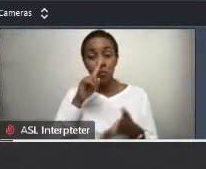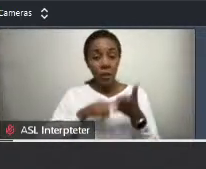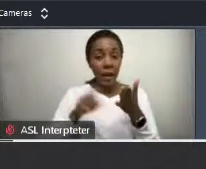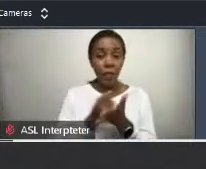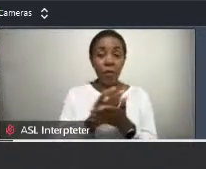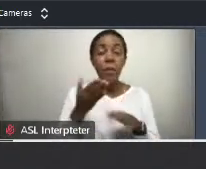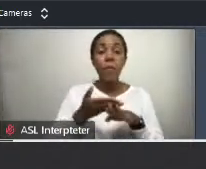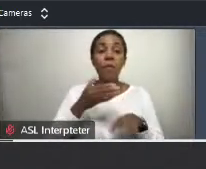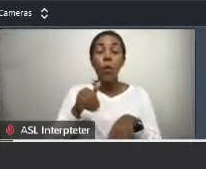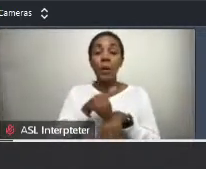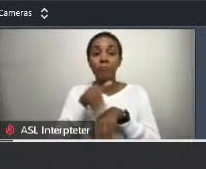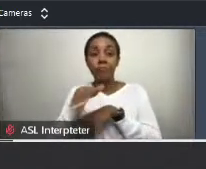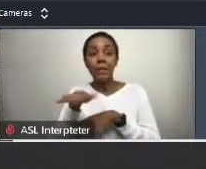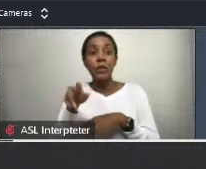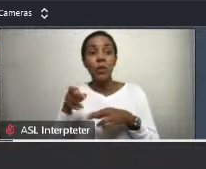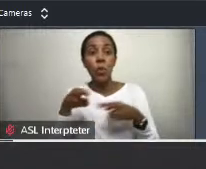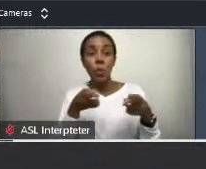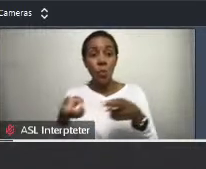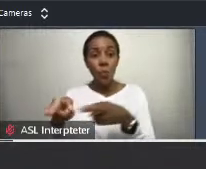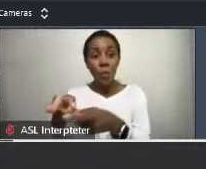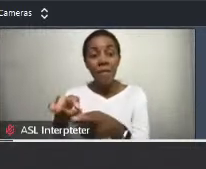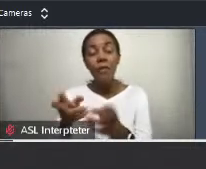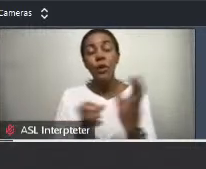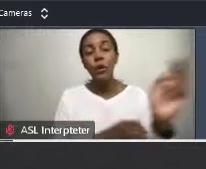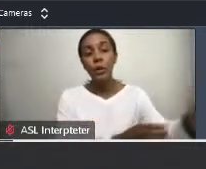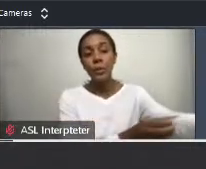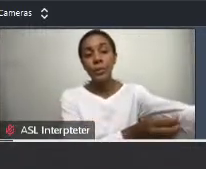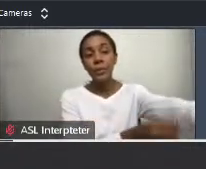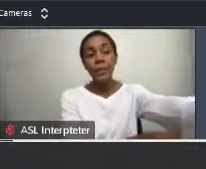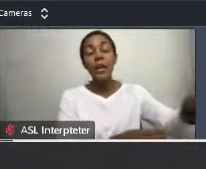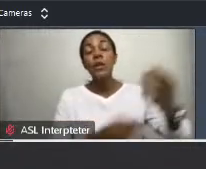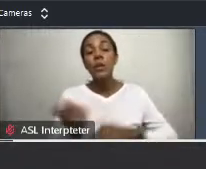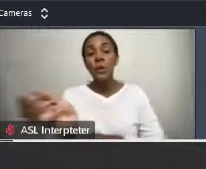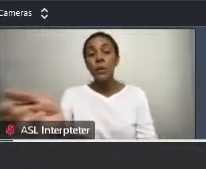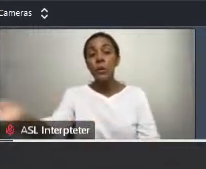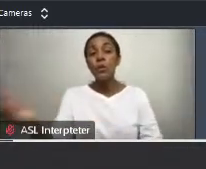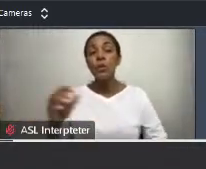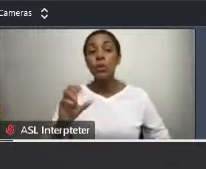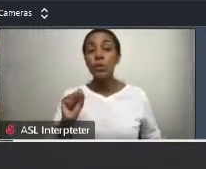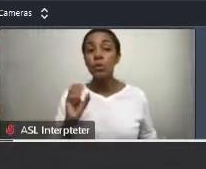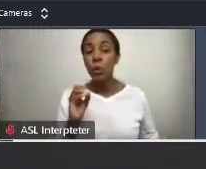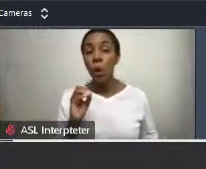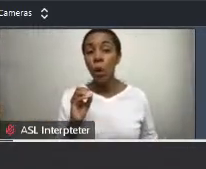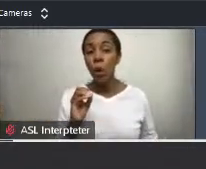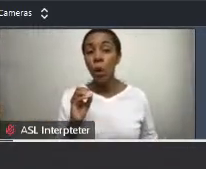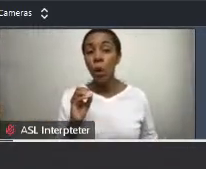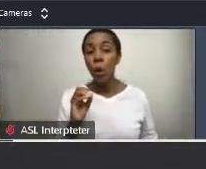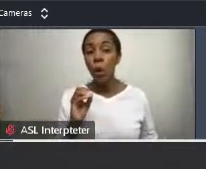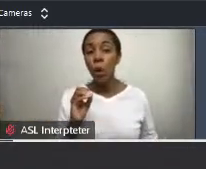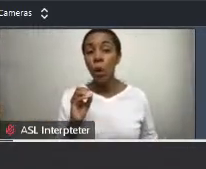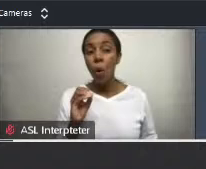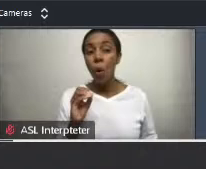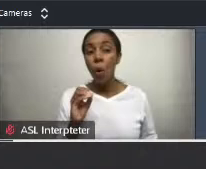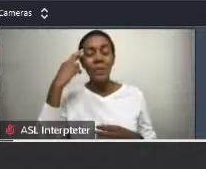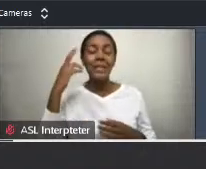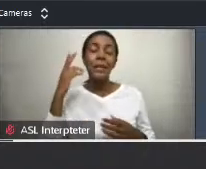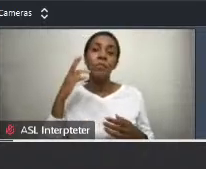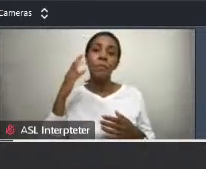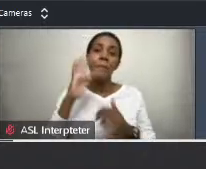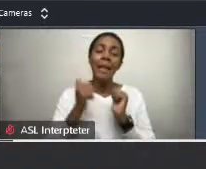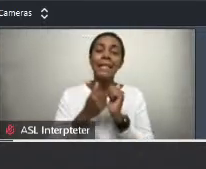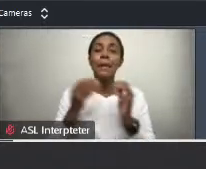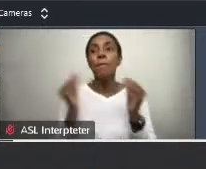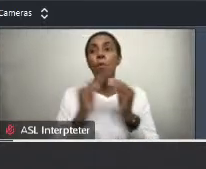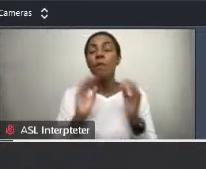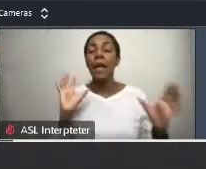on how the wastewater we treat and ultimately discharge, what it looks like. So that's why it's more of a comprehensive,